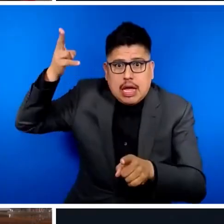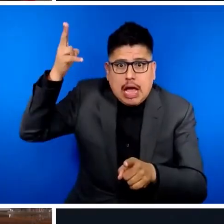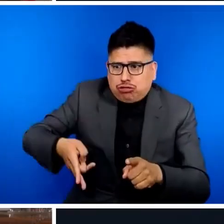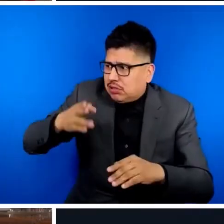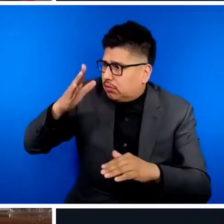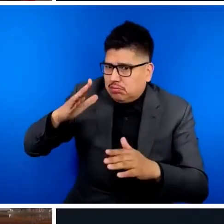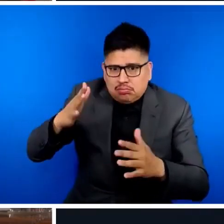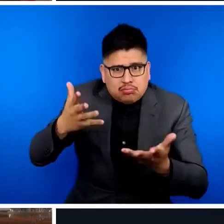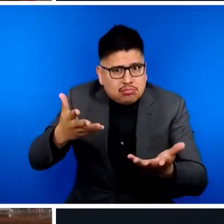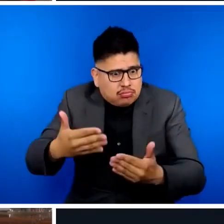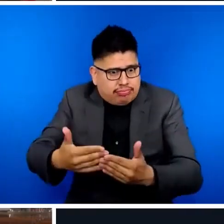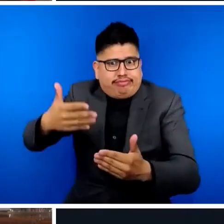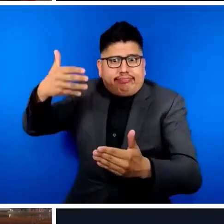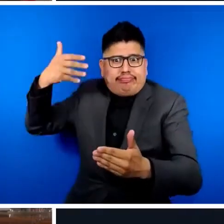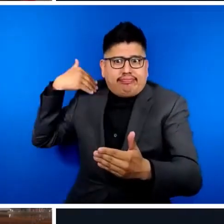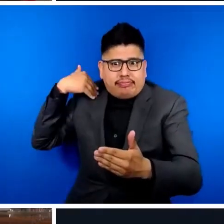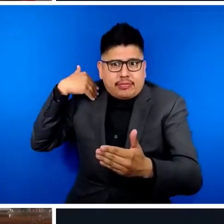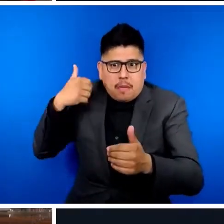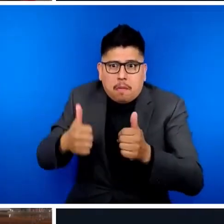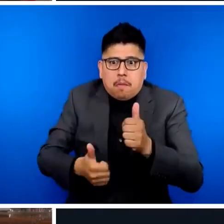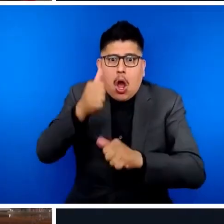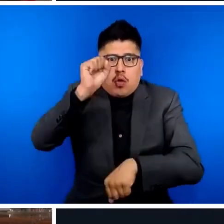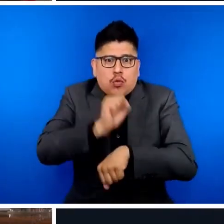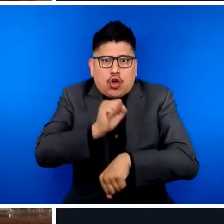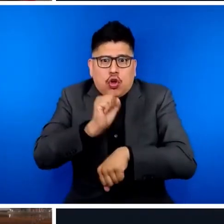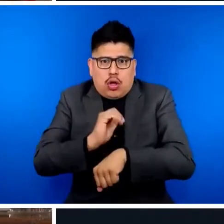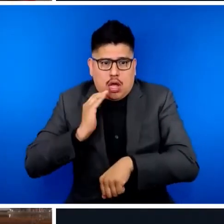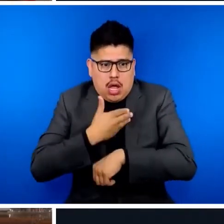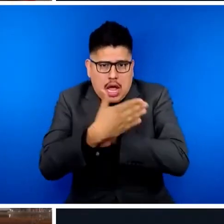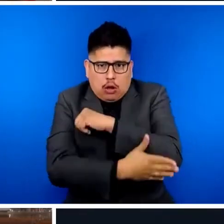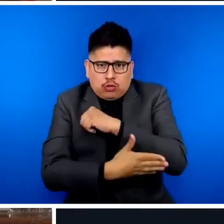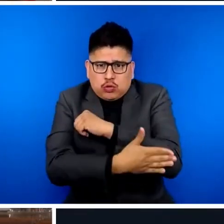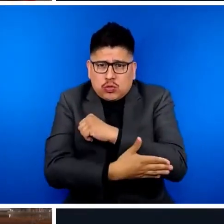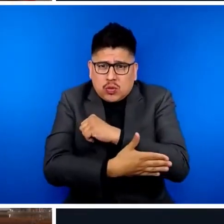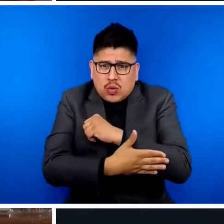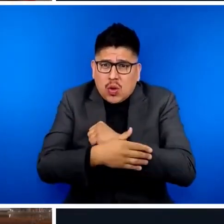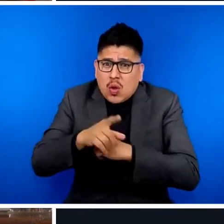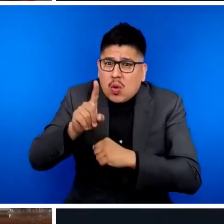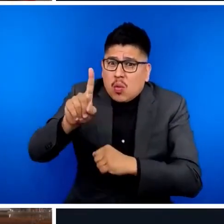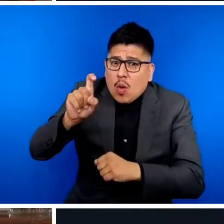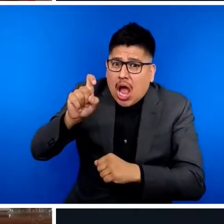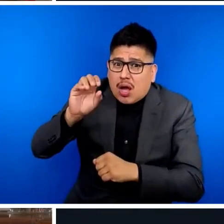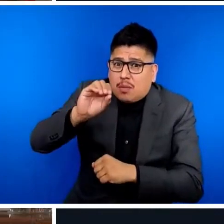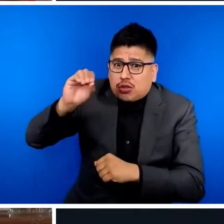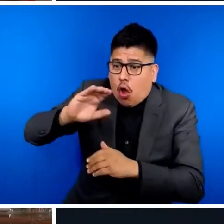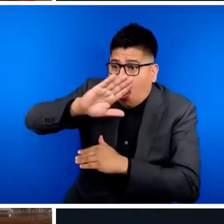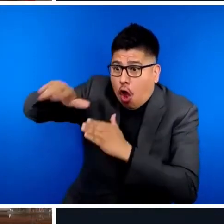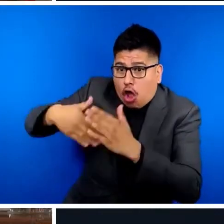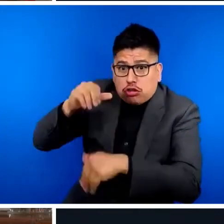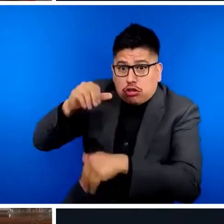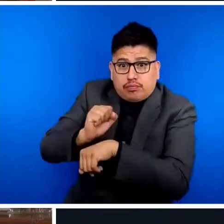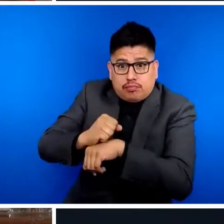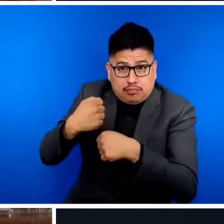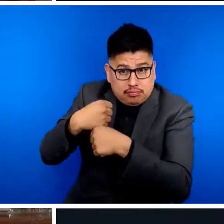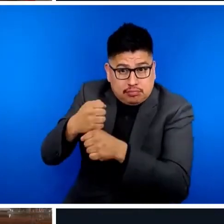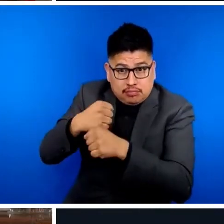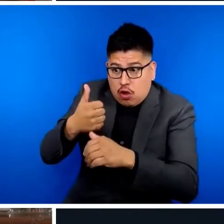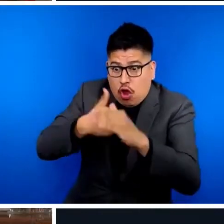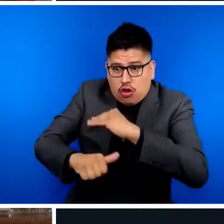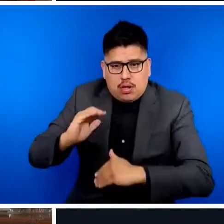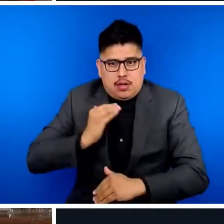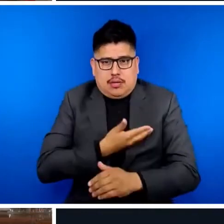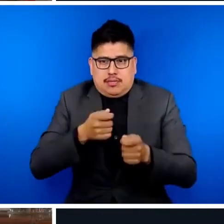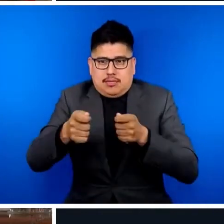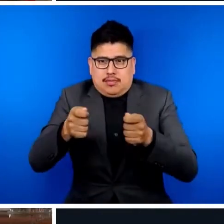of our country, more working today. And 100% of all jobs created under my administration have been in